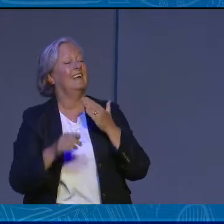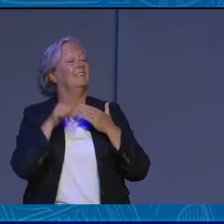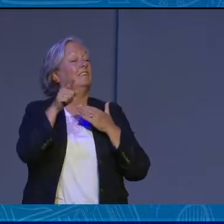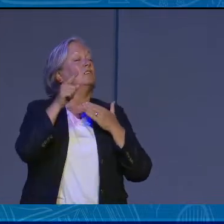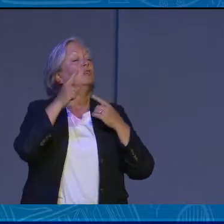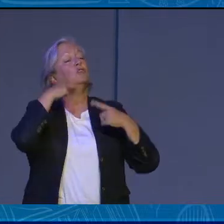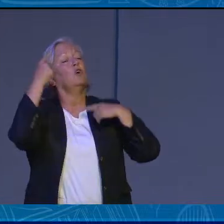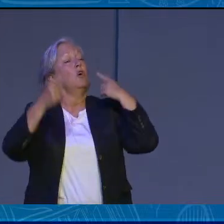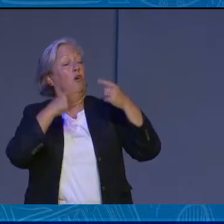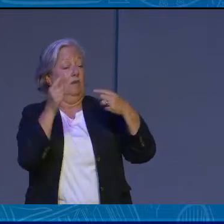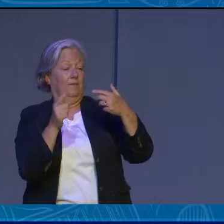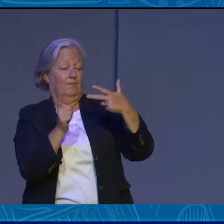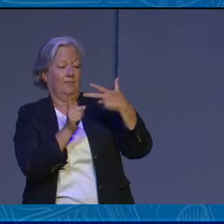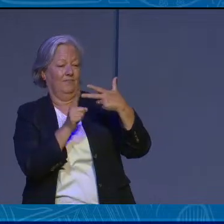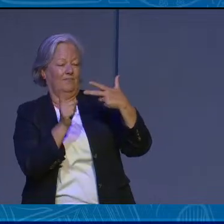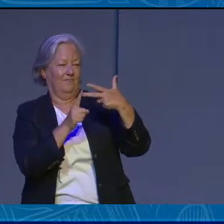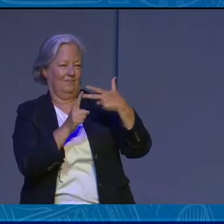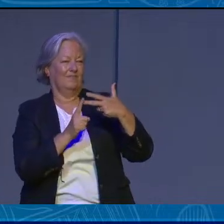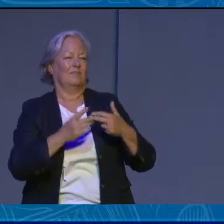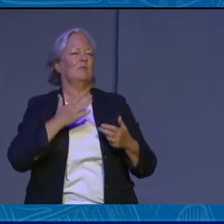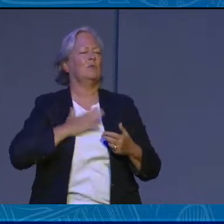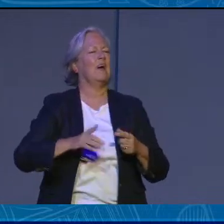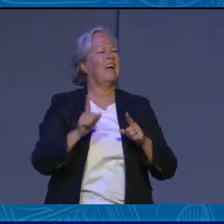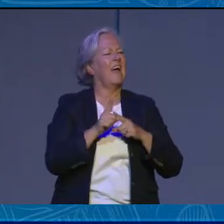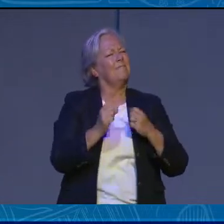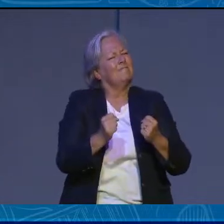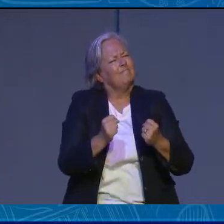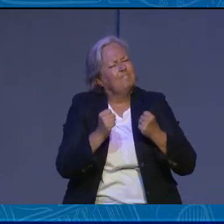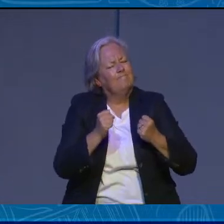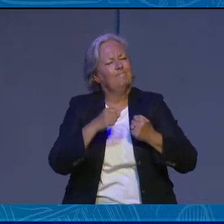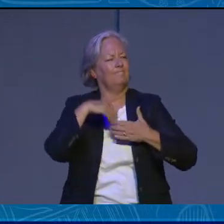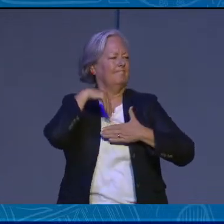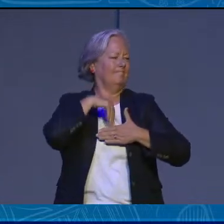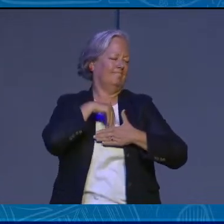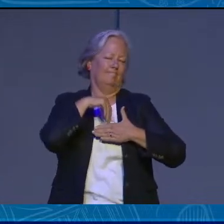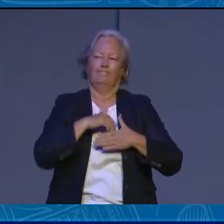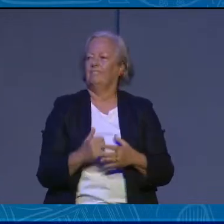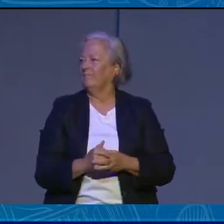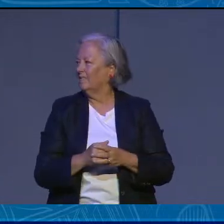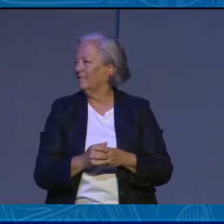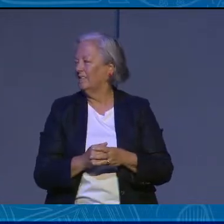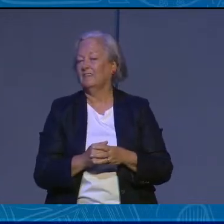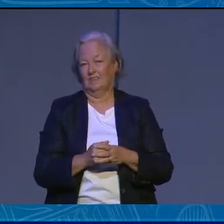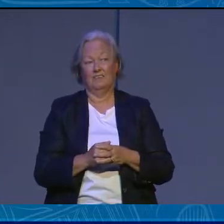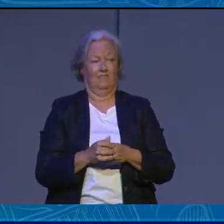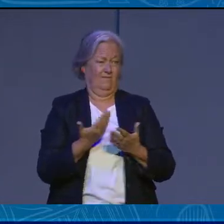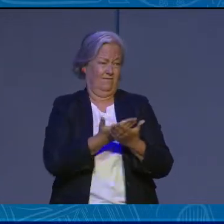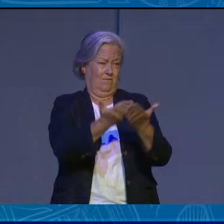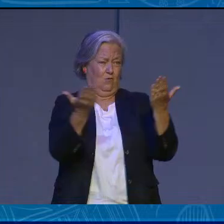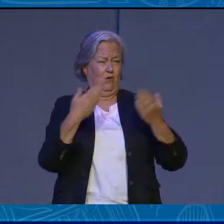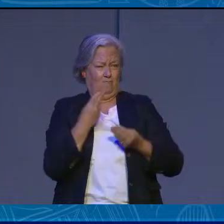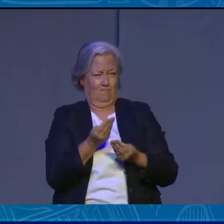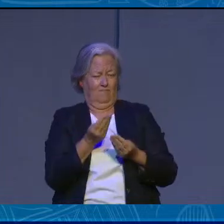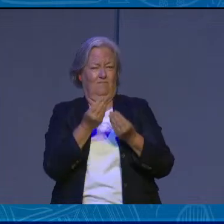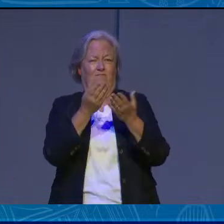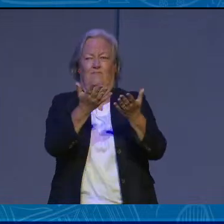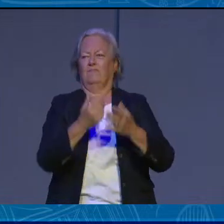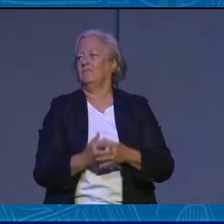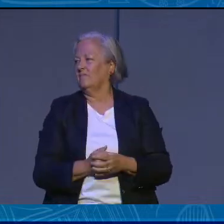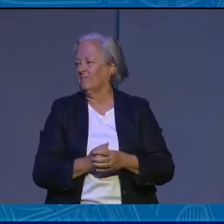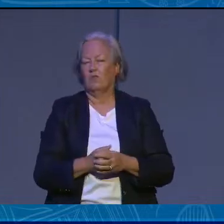that resilience has no limits. This song was requested especially for today. This is entitled